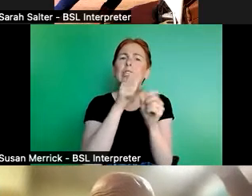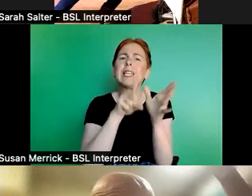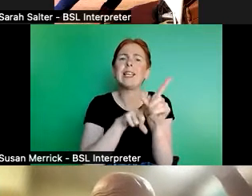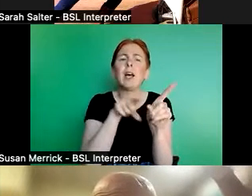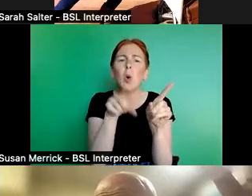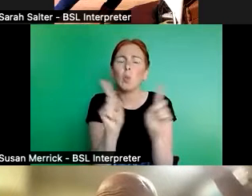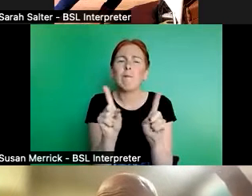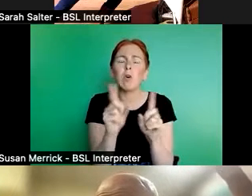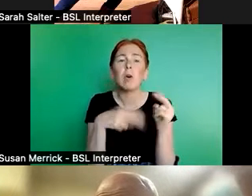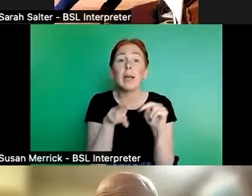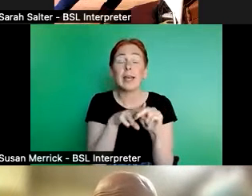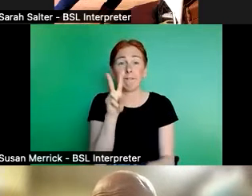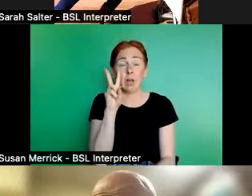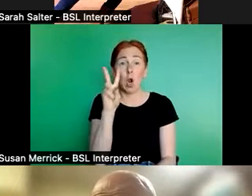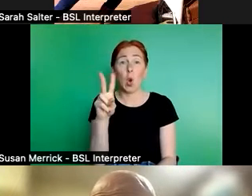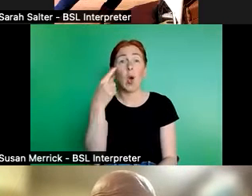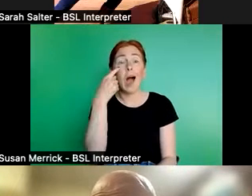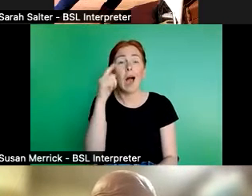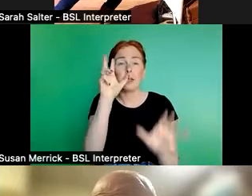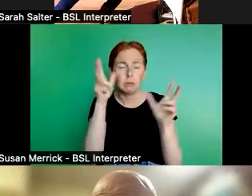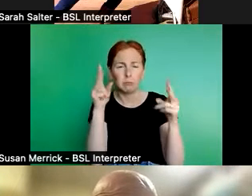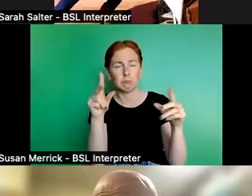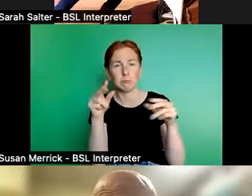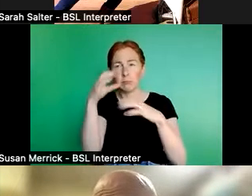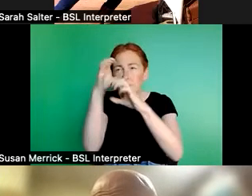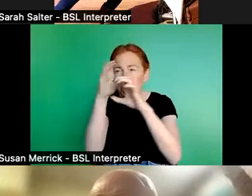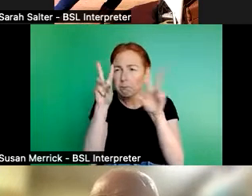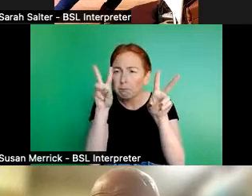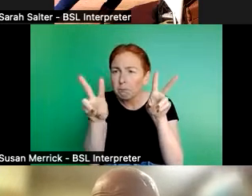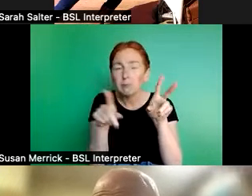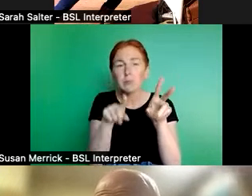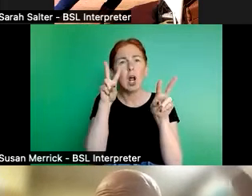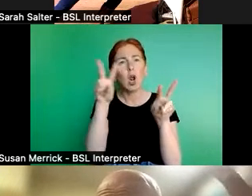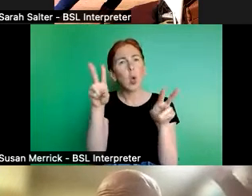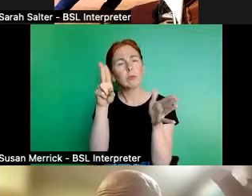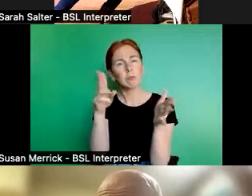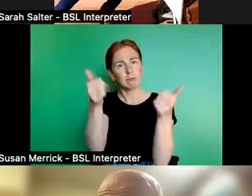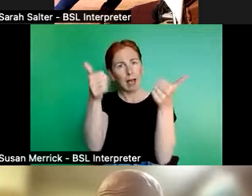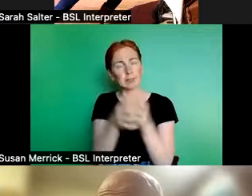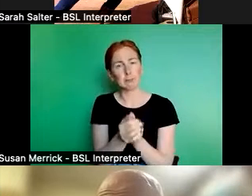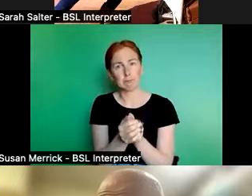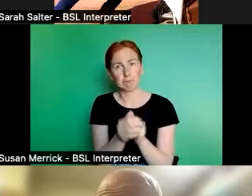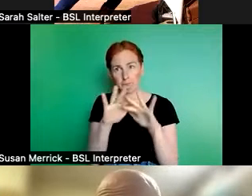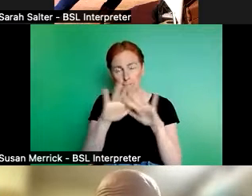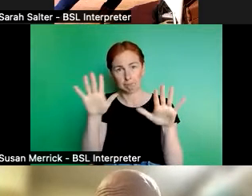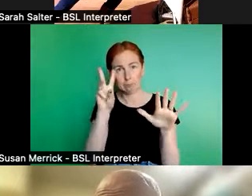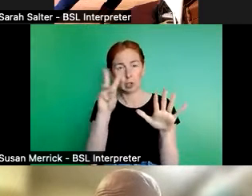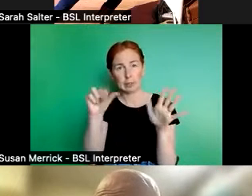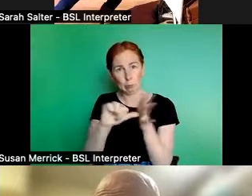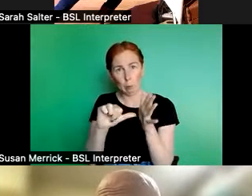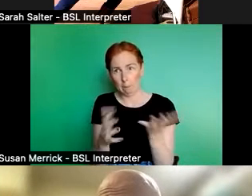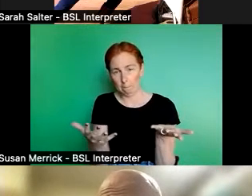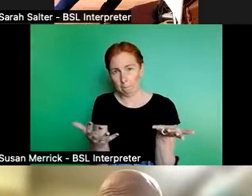see a retina that, to be honest, looks absolutely fine, and yet we have a suspicion that your child